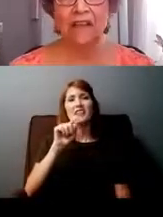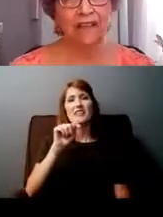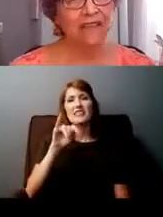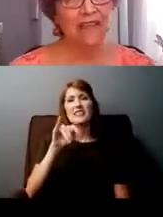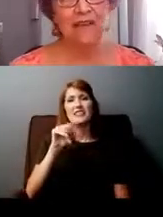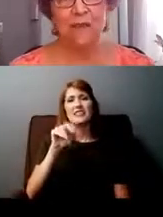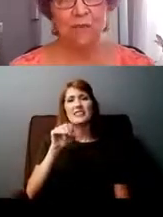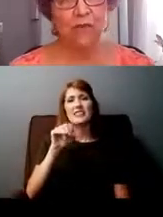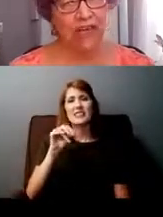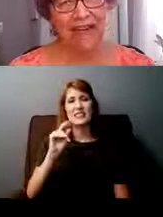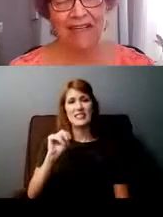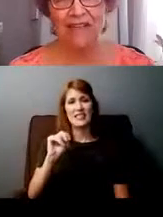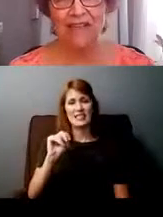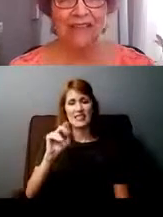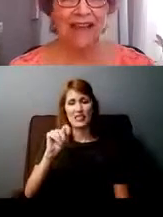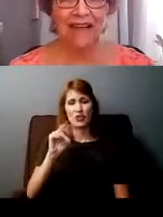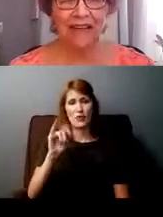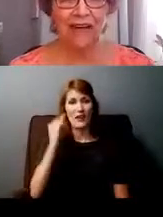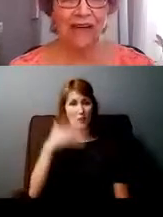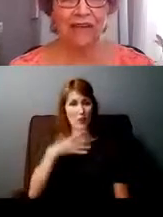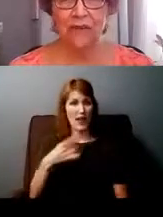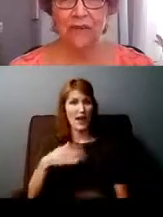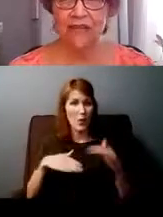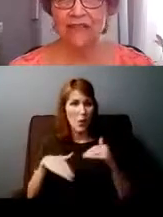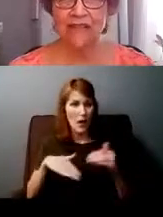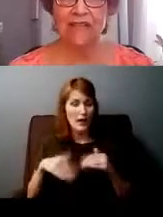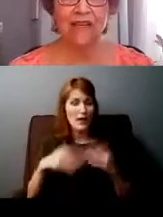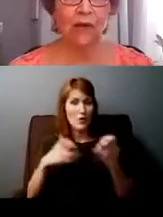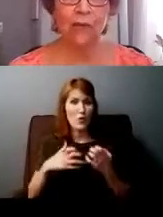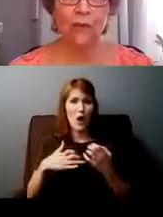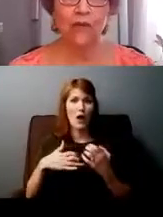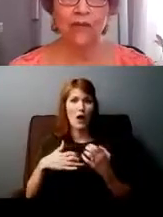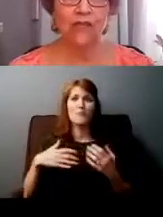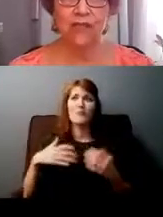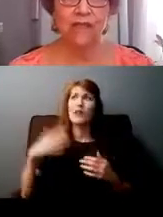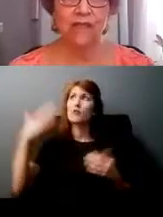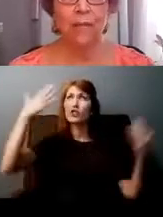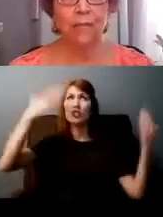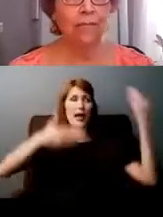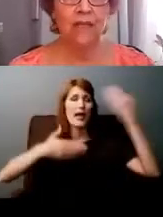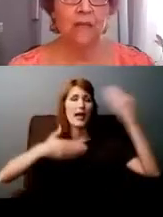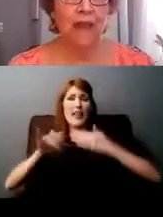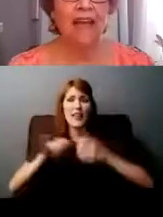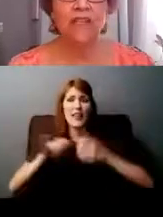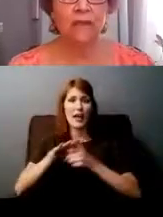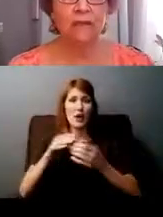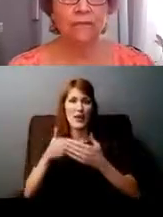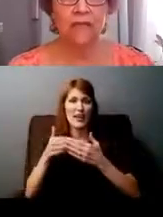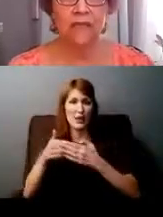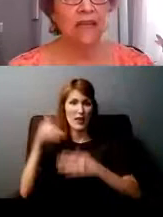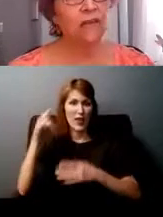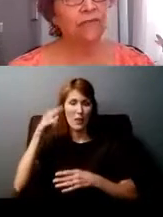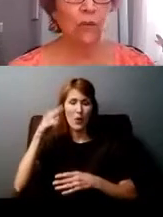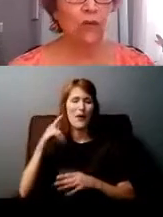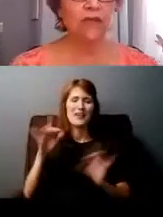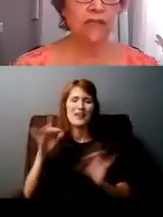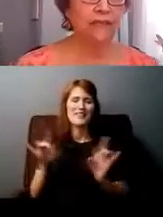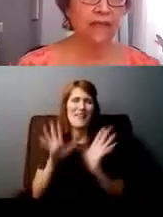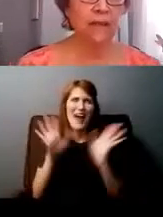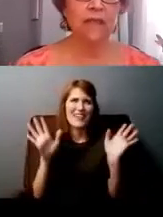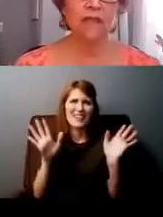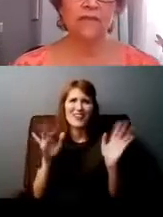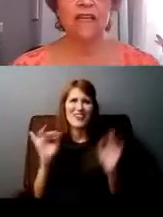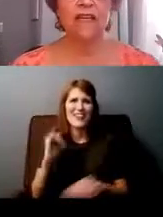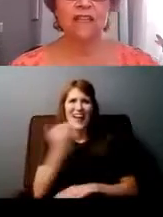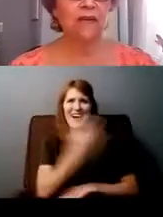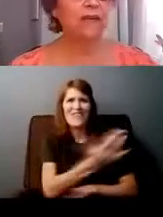walking and you'd like to have some shade, that area close to the Stinson Airport is just, it's magical. It's like a forest in